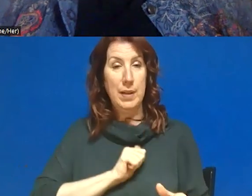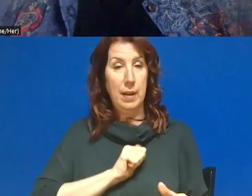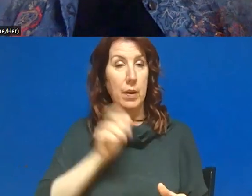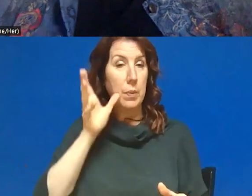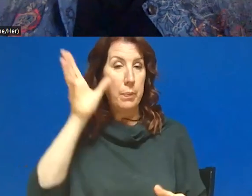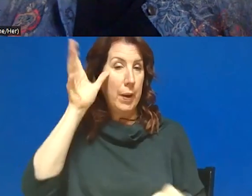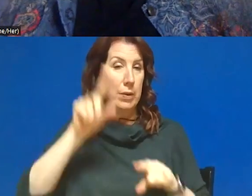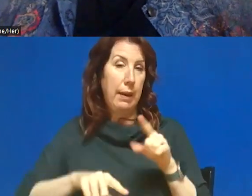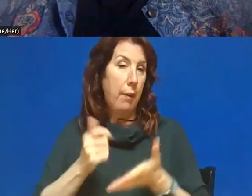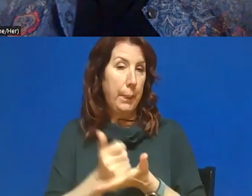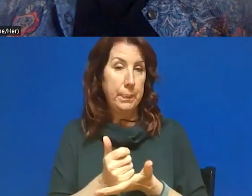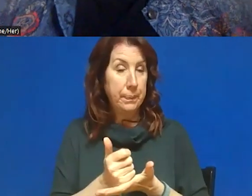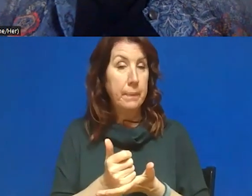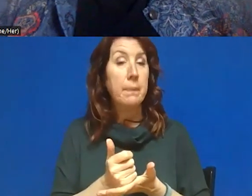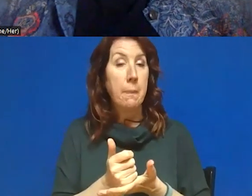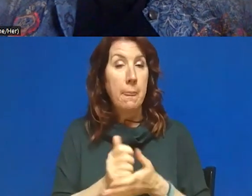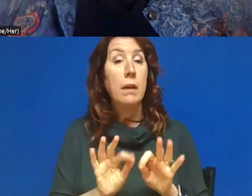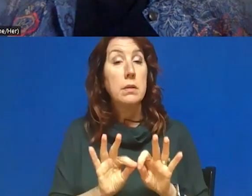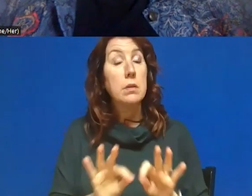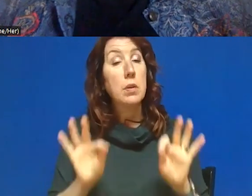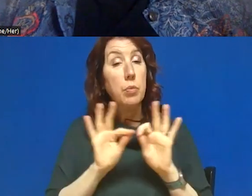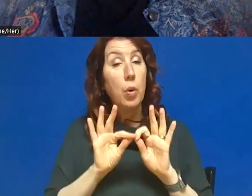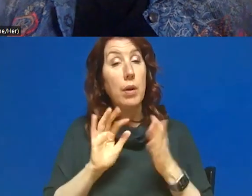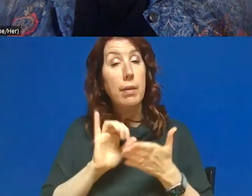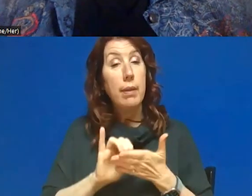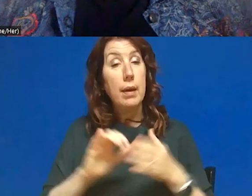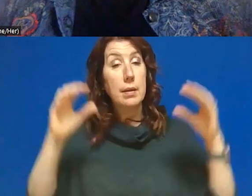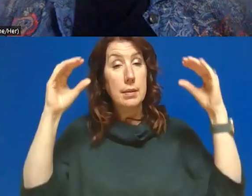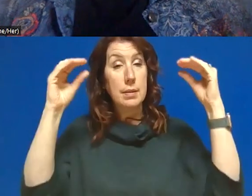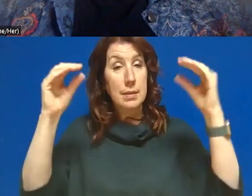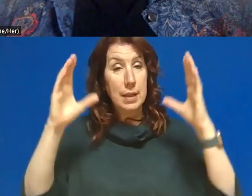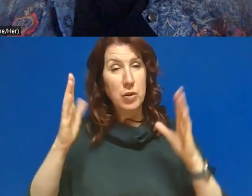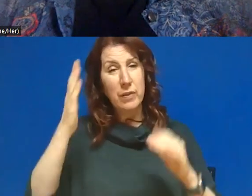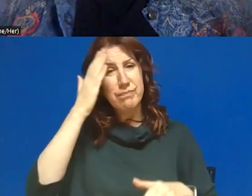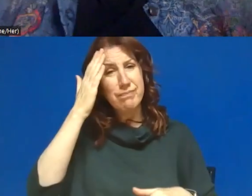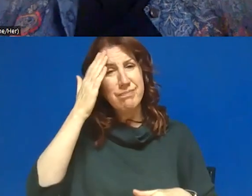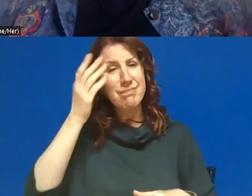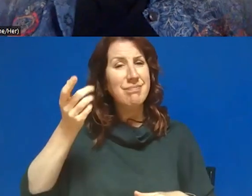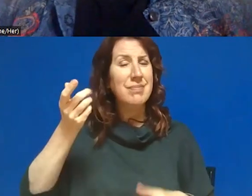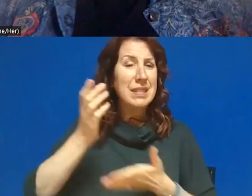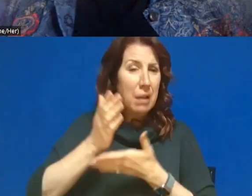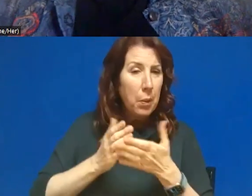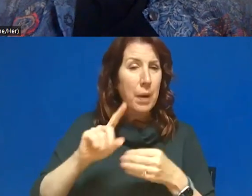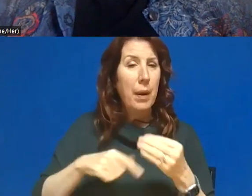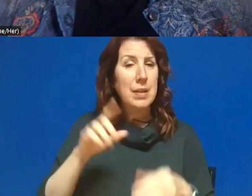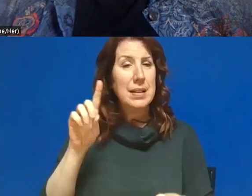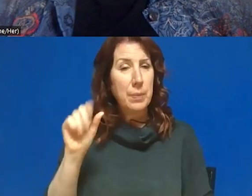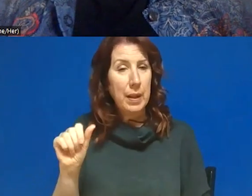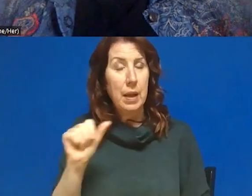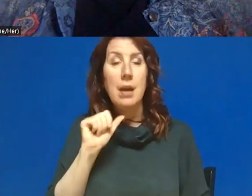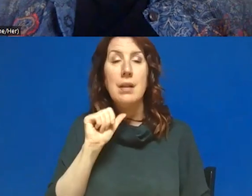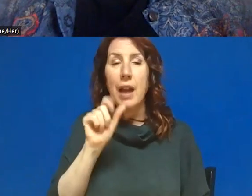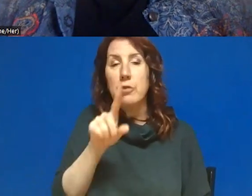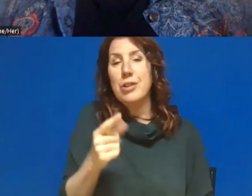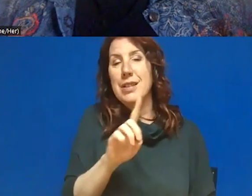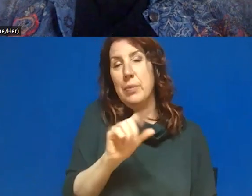help. And so it's really important that teachers have some knowledge of disability, not just disability, but what